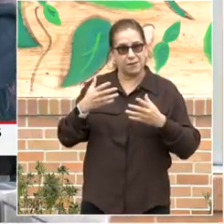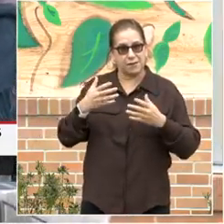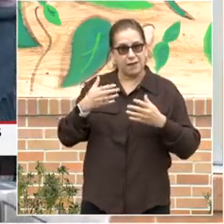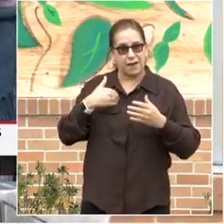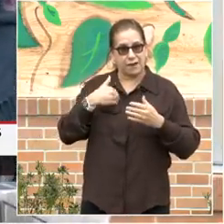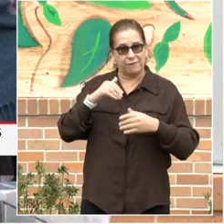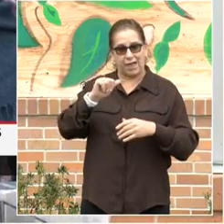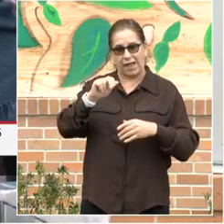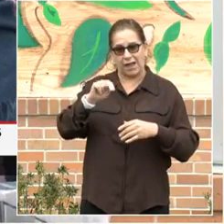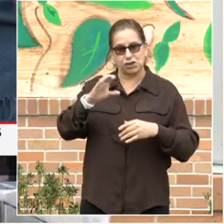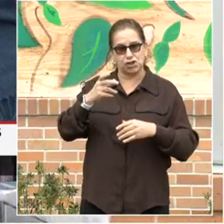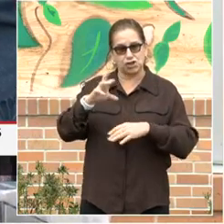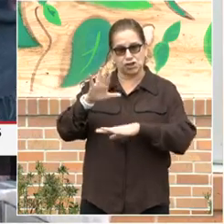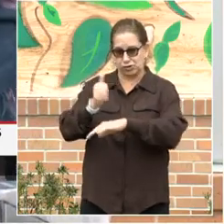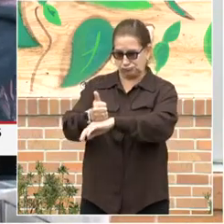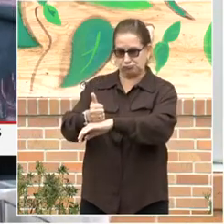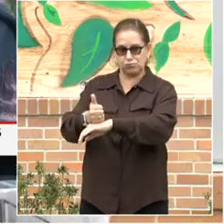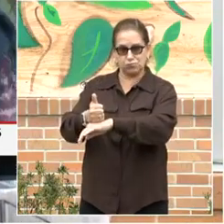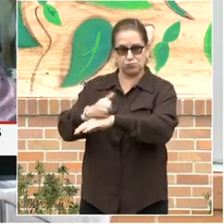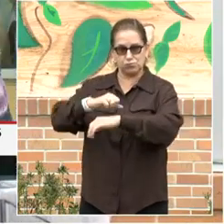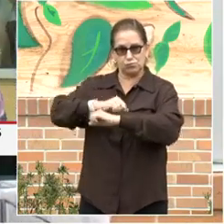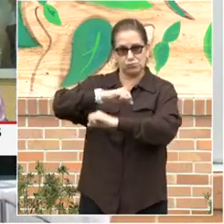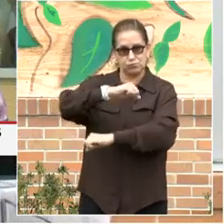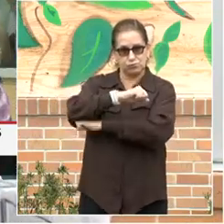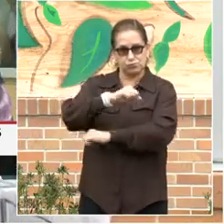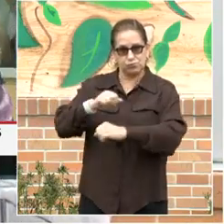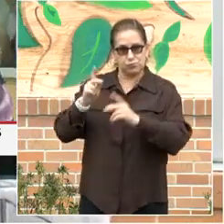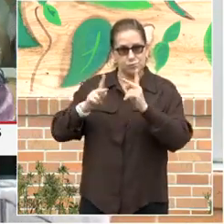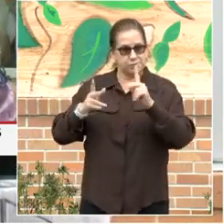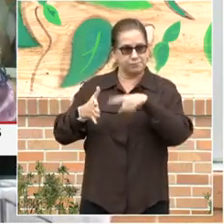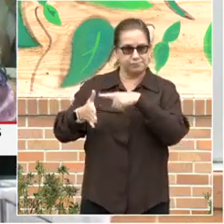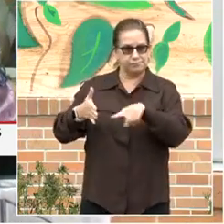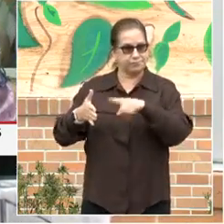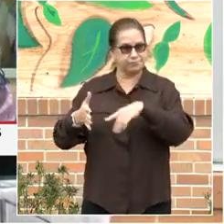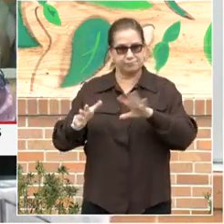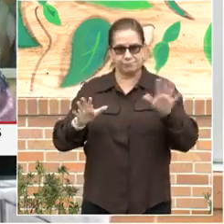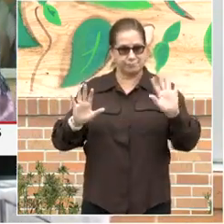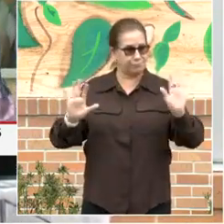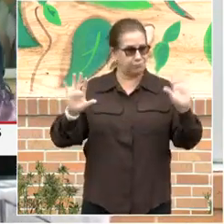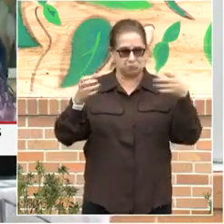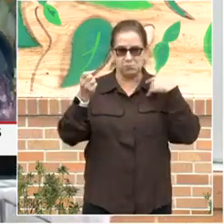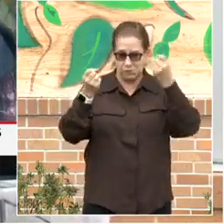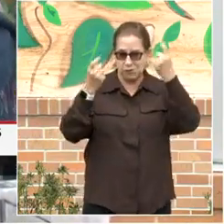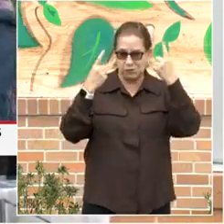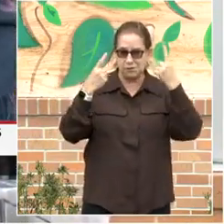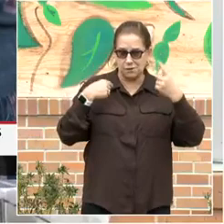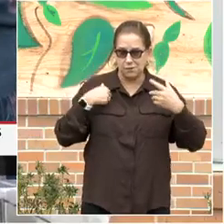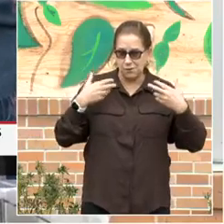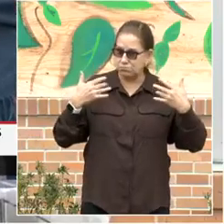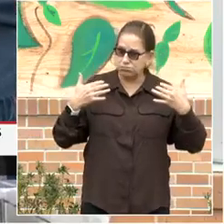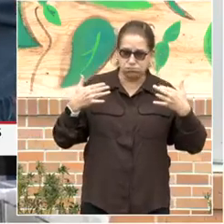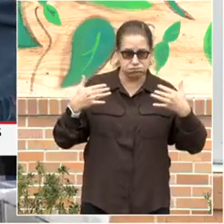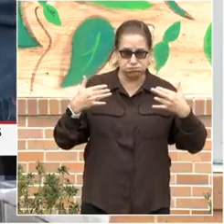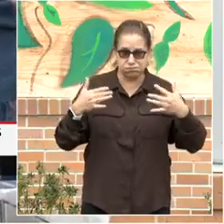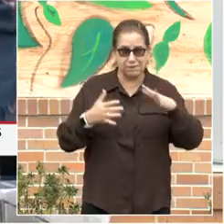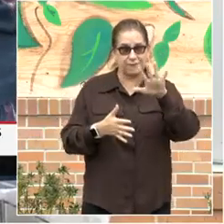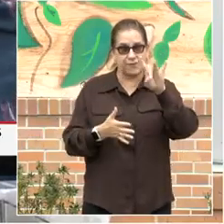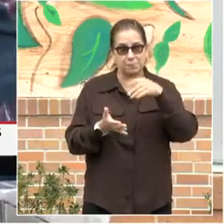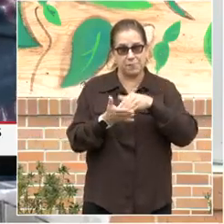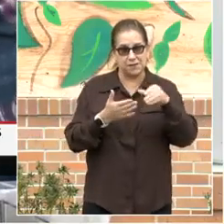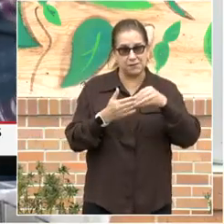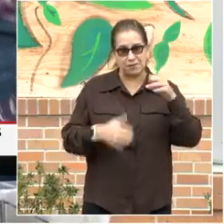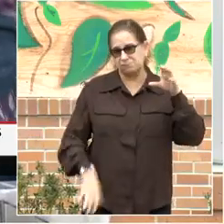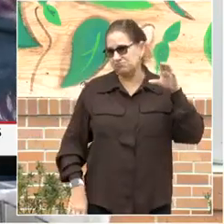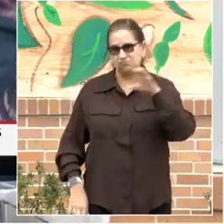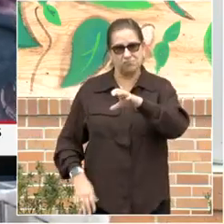promises. So we went in there. Some people are criticizing it today. They are. But we went in there with $58 million to build